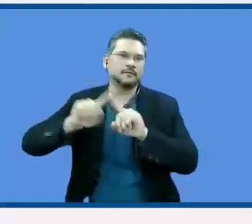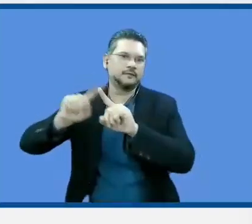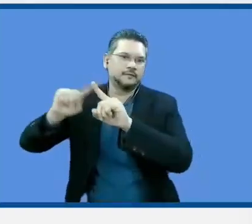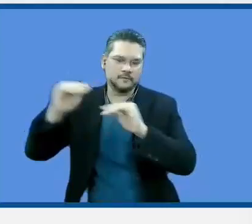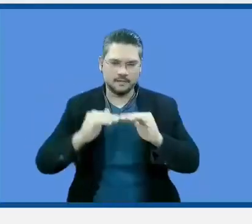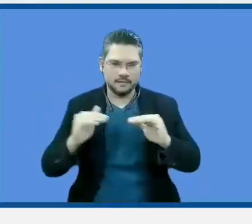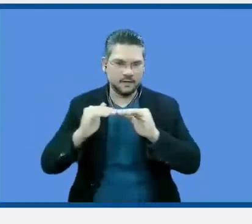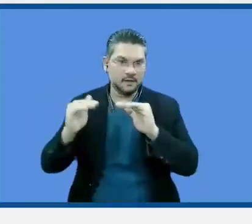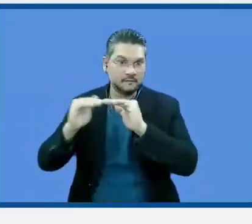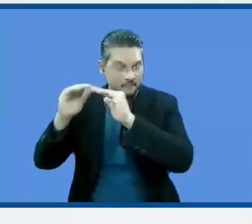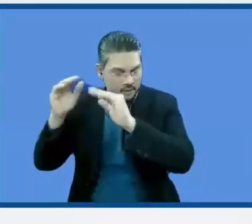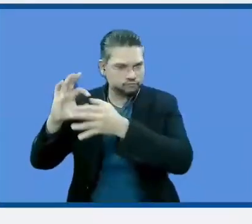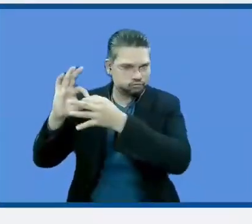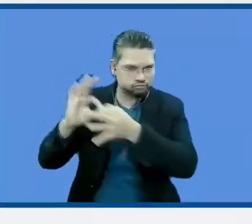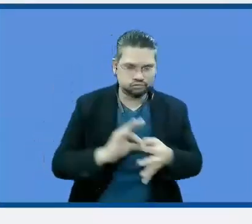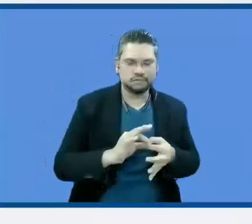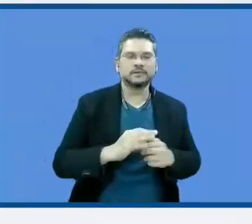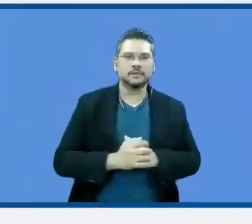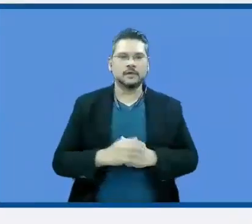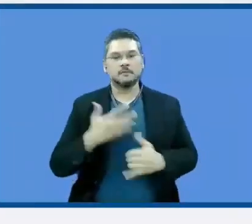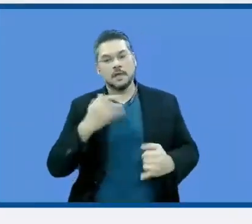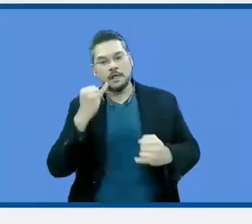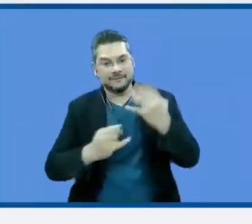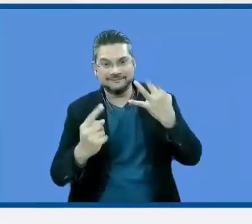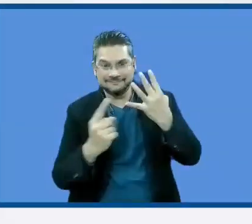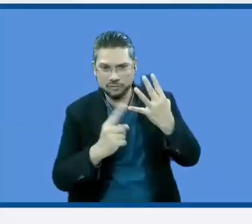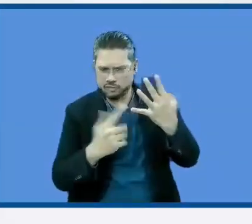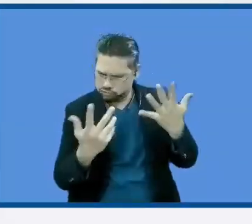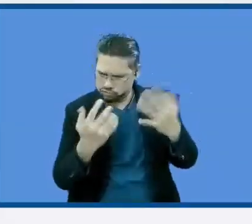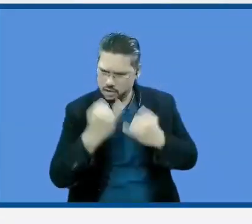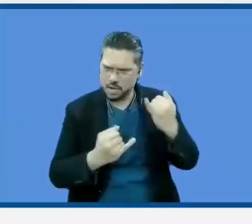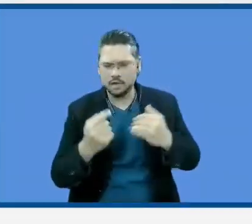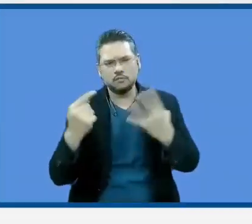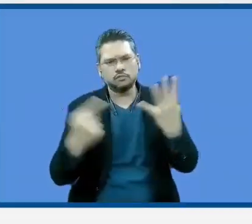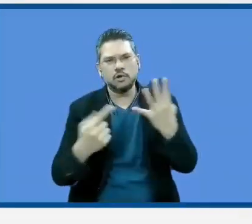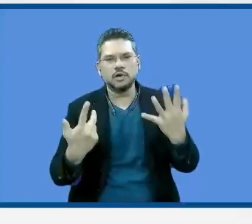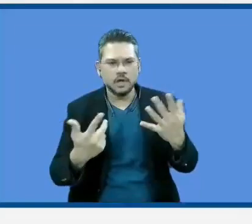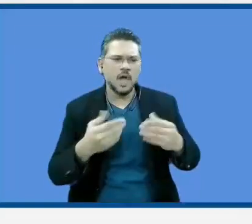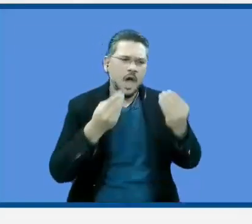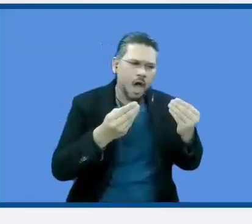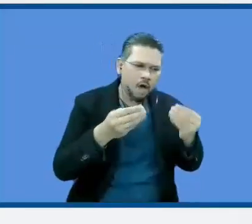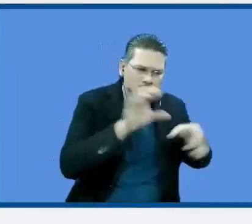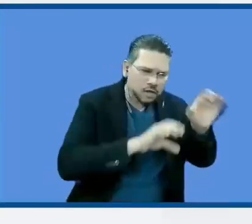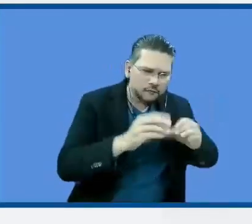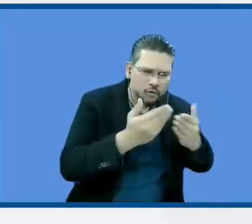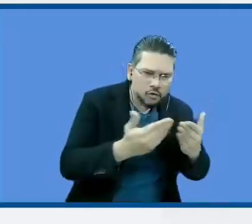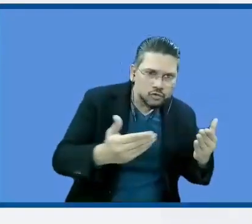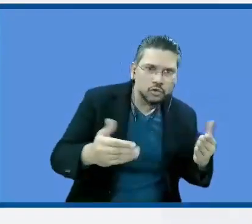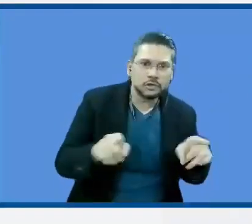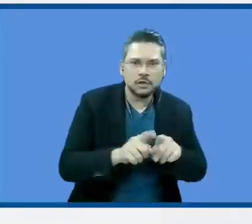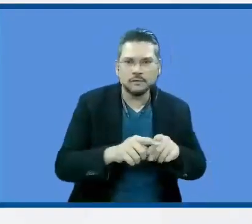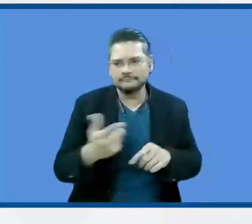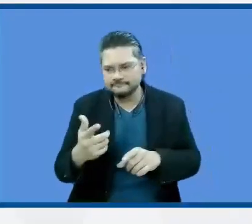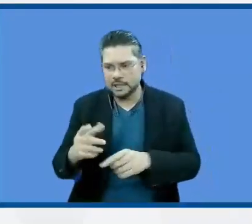almost my concluding one, will be how are we bringing the EU scientific resources and what we do in disaster risk reduction very close to the